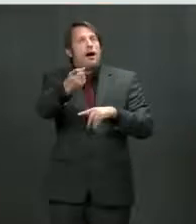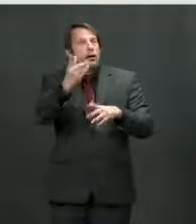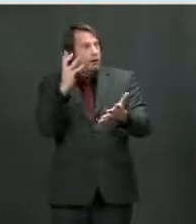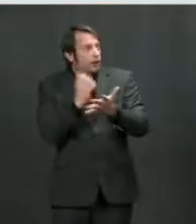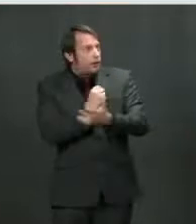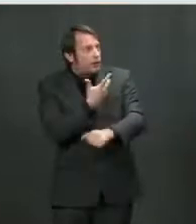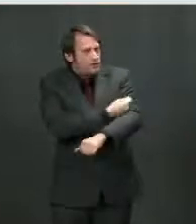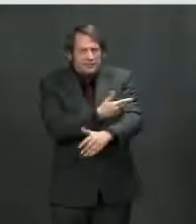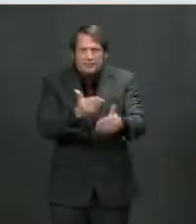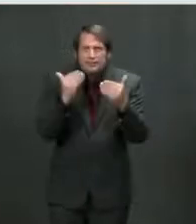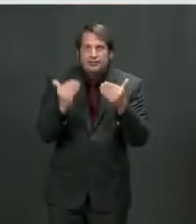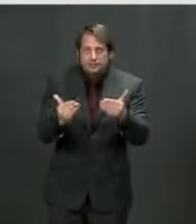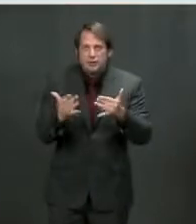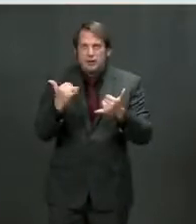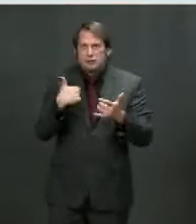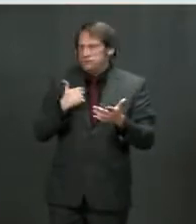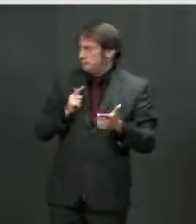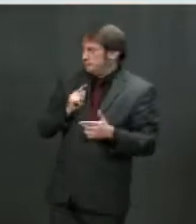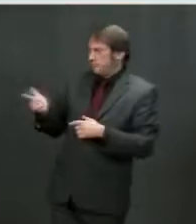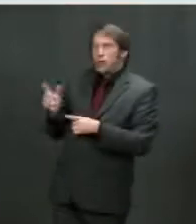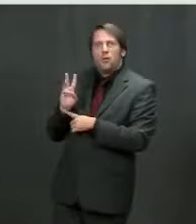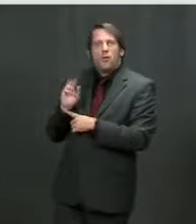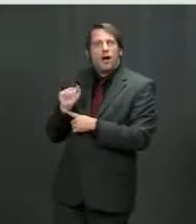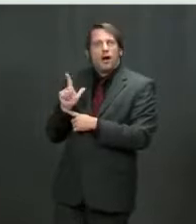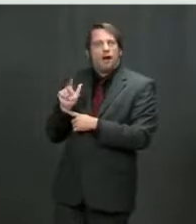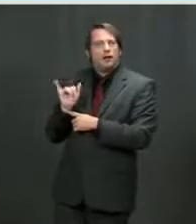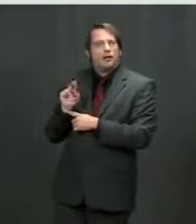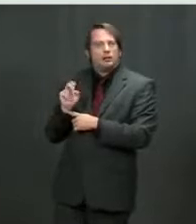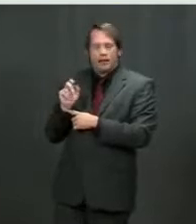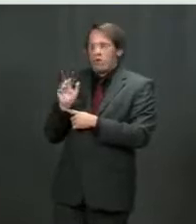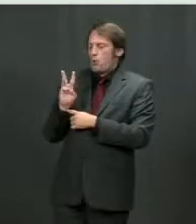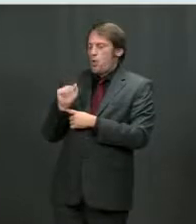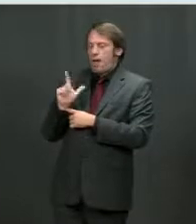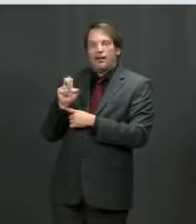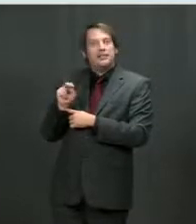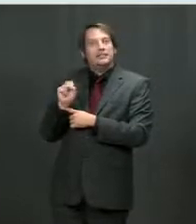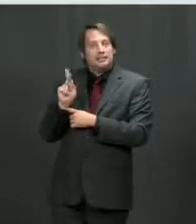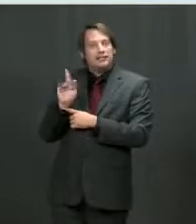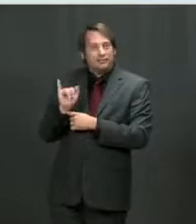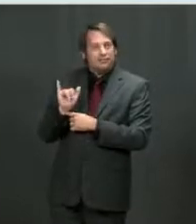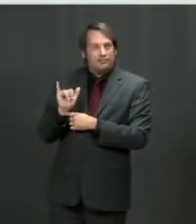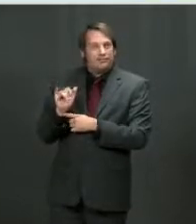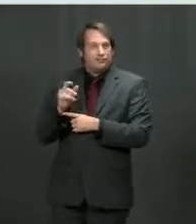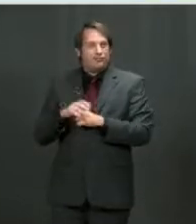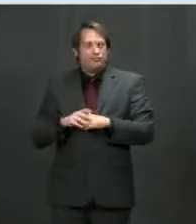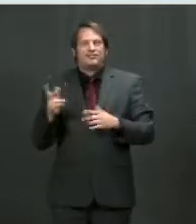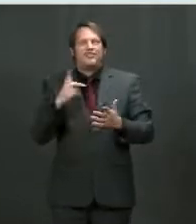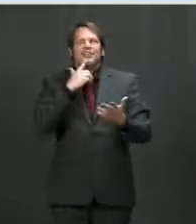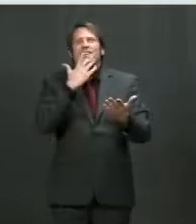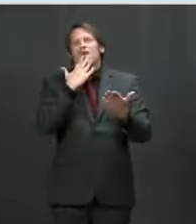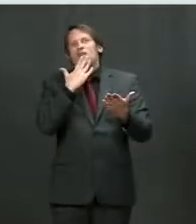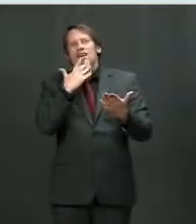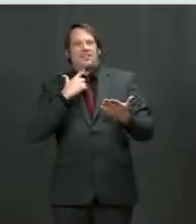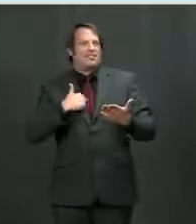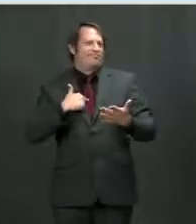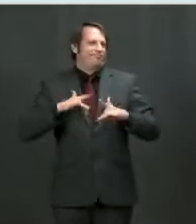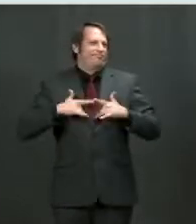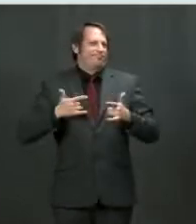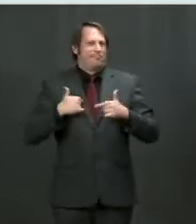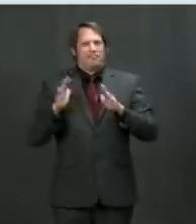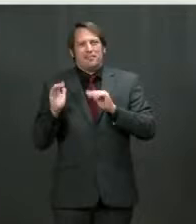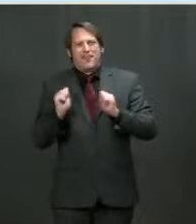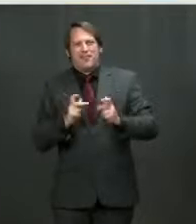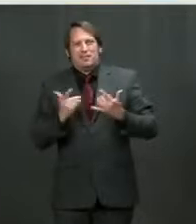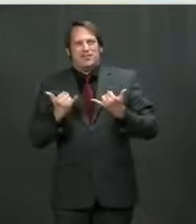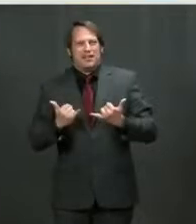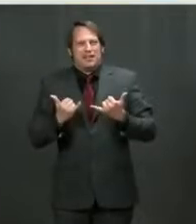Walensky. Thank you, Andy, and good morning, everyone. I'm glad to be back with you today. As always, I'll begin with an overview of the